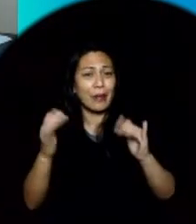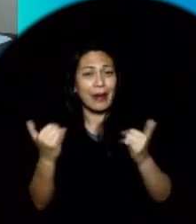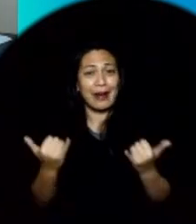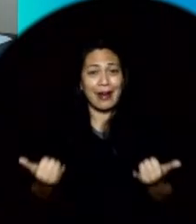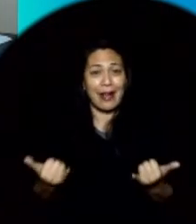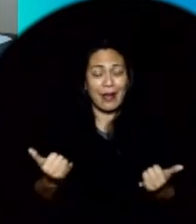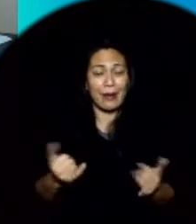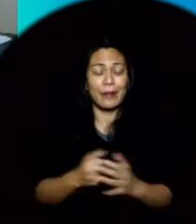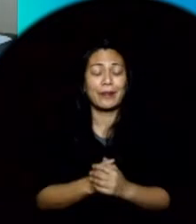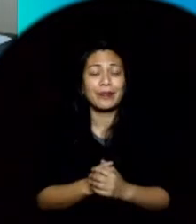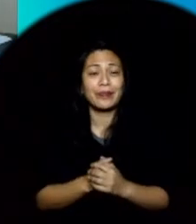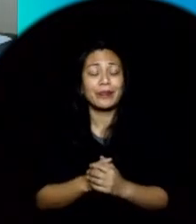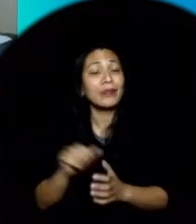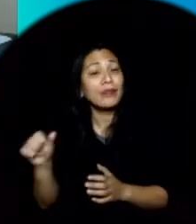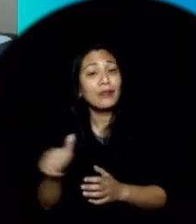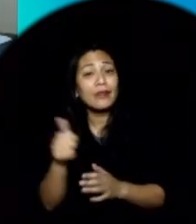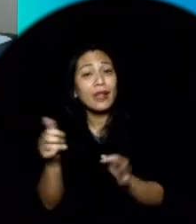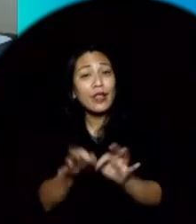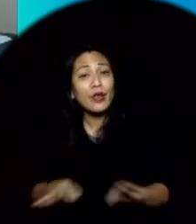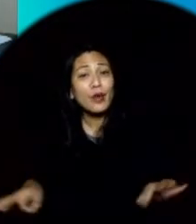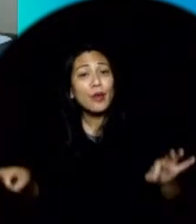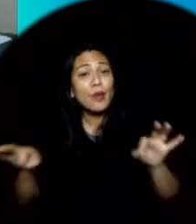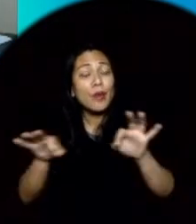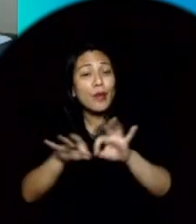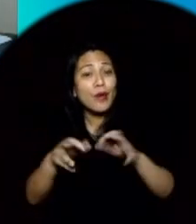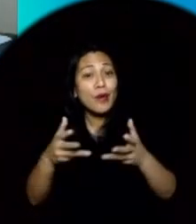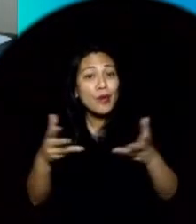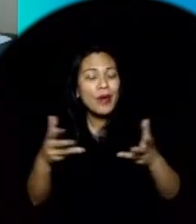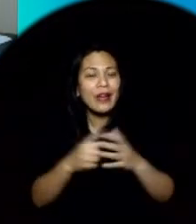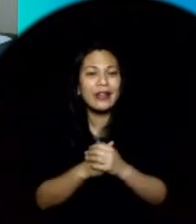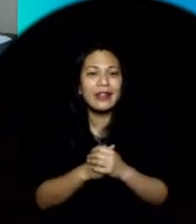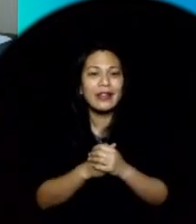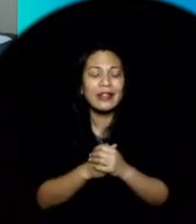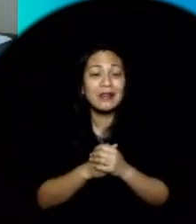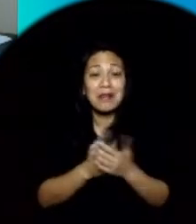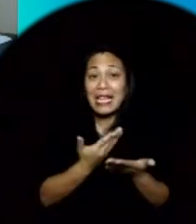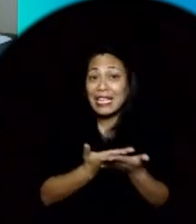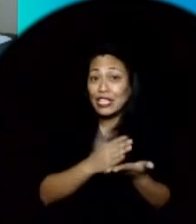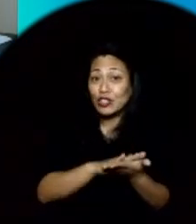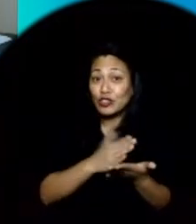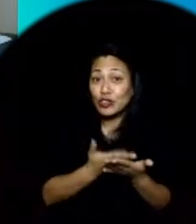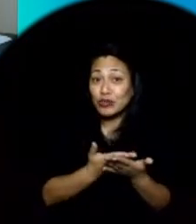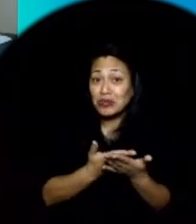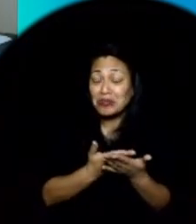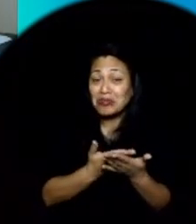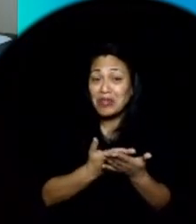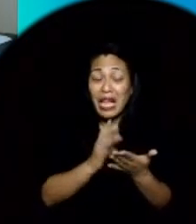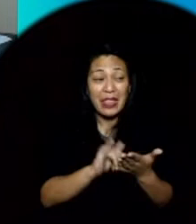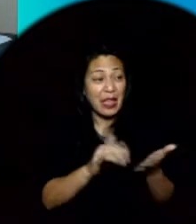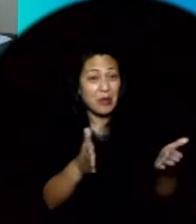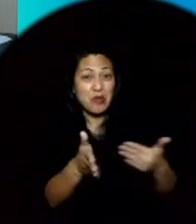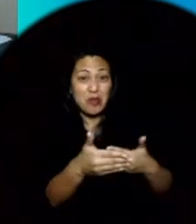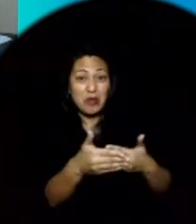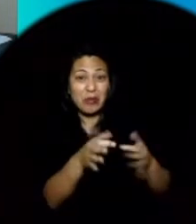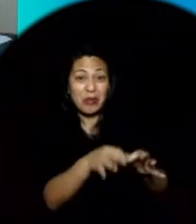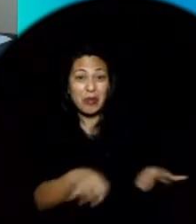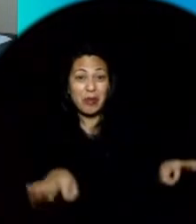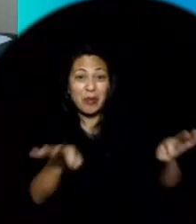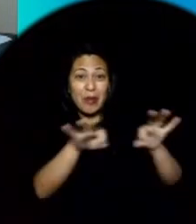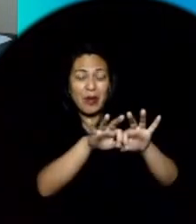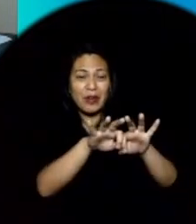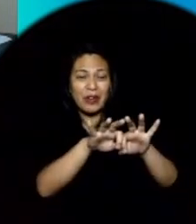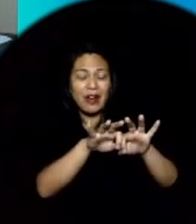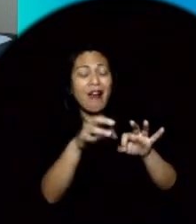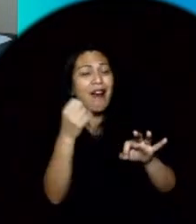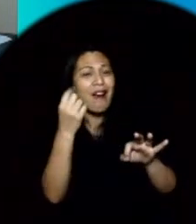as time passes on. Other things that are important inside your house, for instance, is the kitchen. Now, the